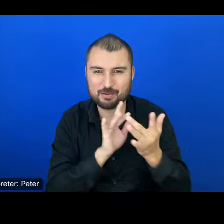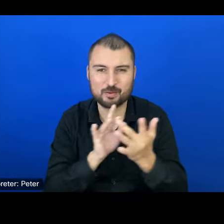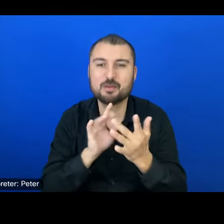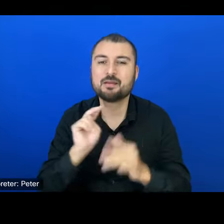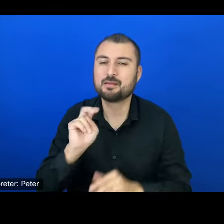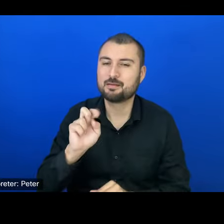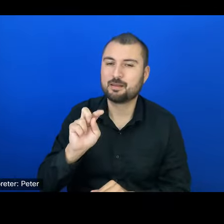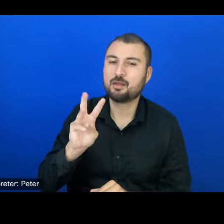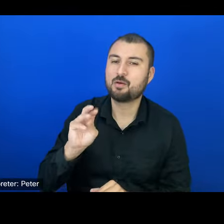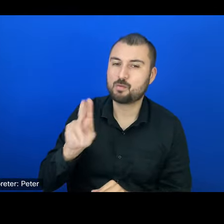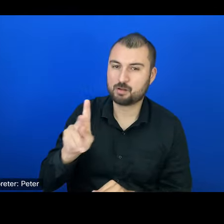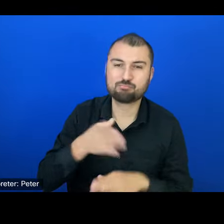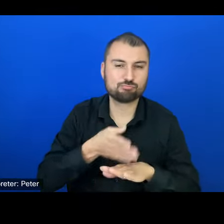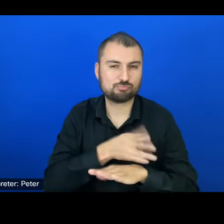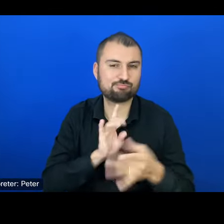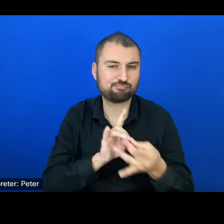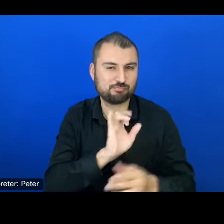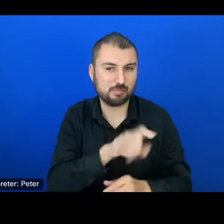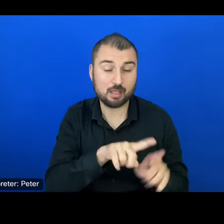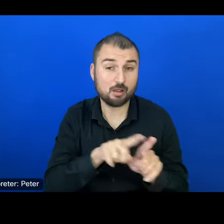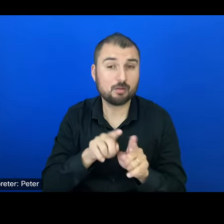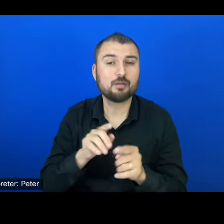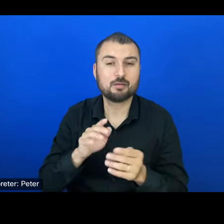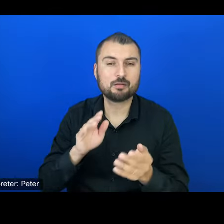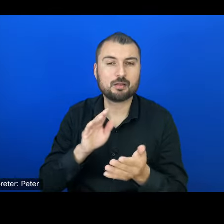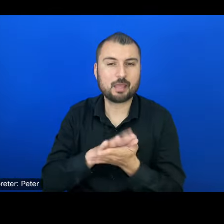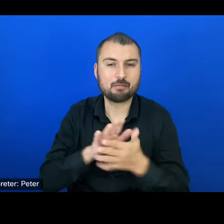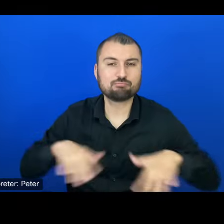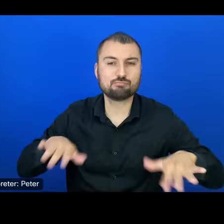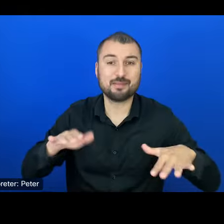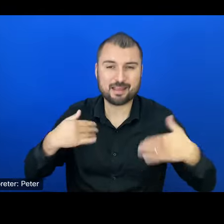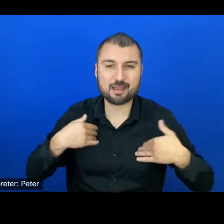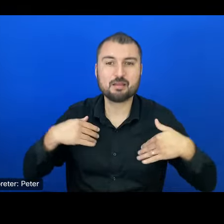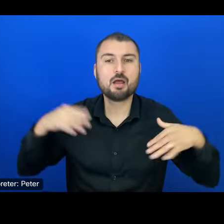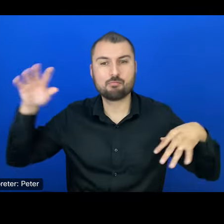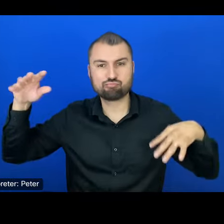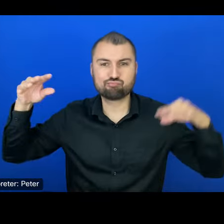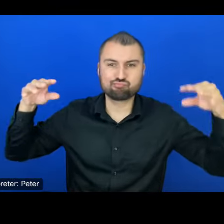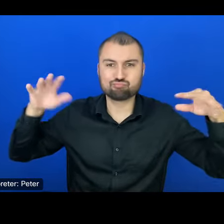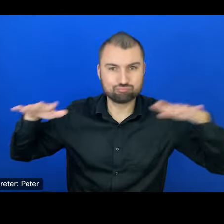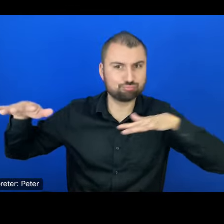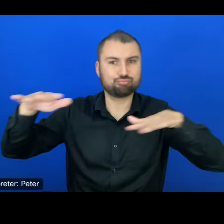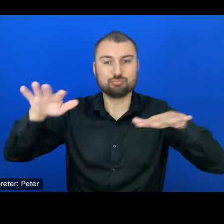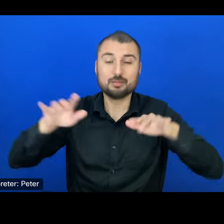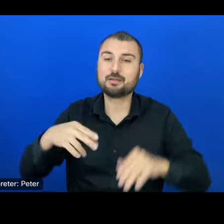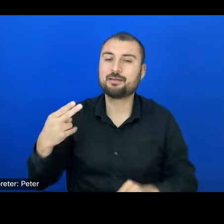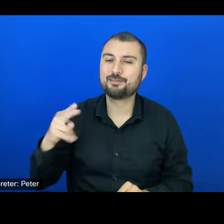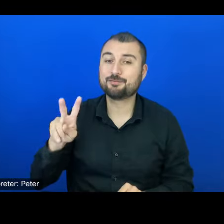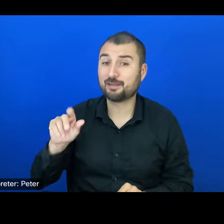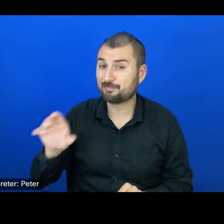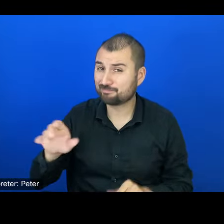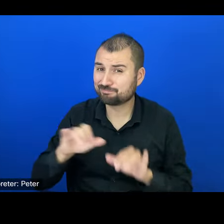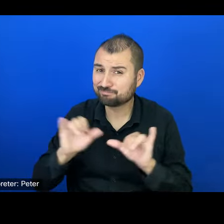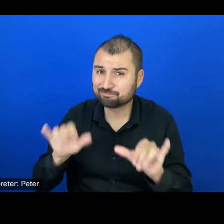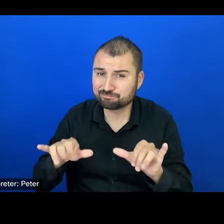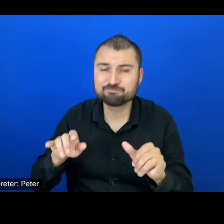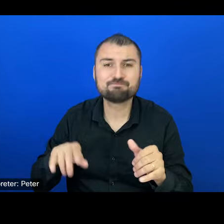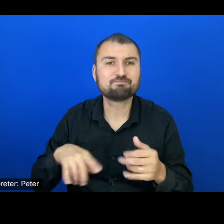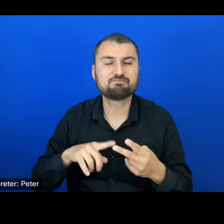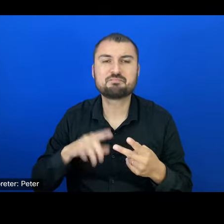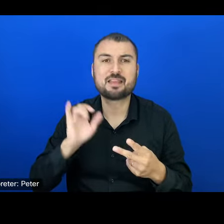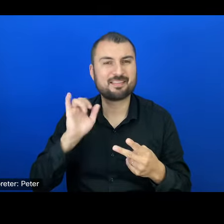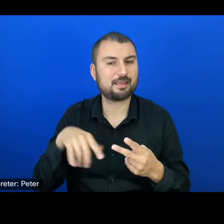with that. Our campuses do have campus-wide surveillance on them. HVAC systems, there will be a